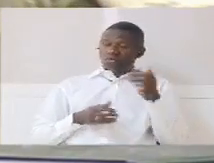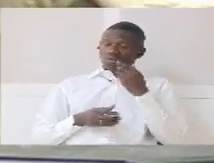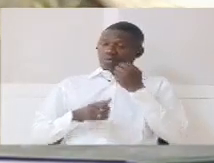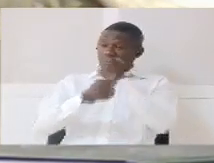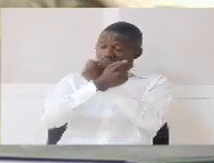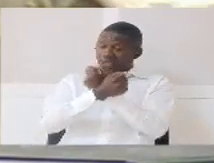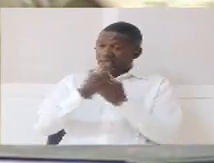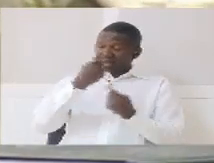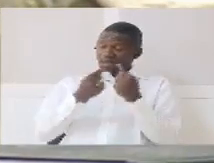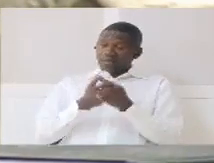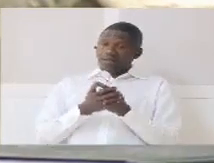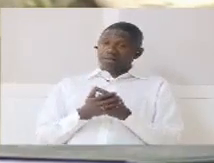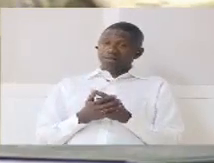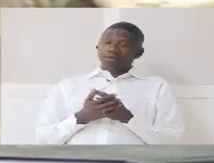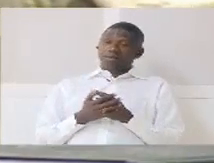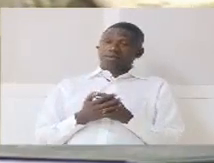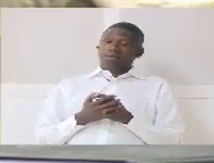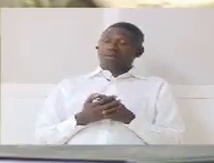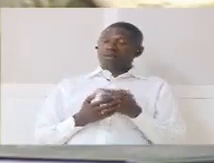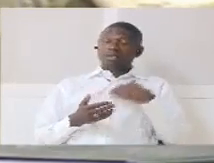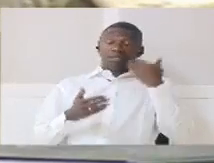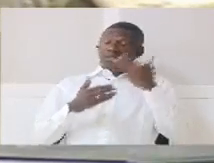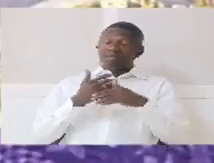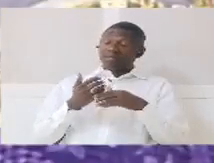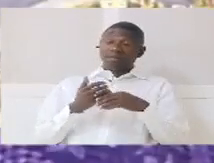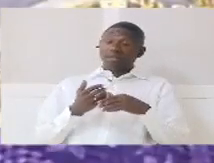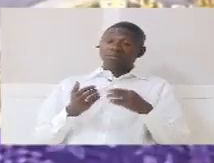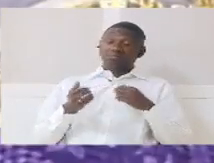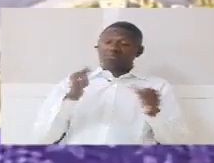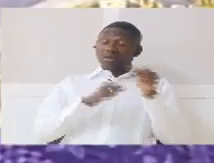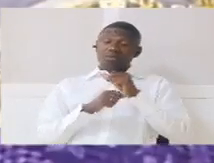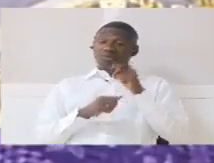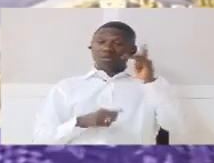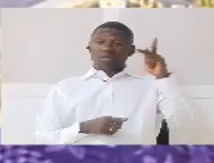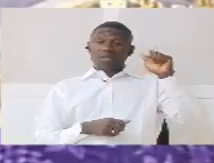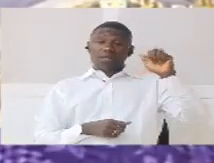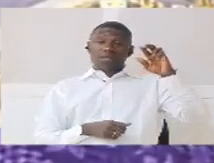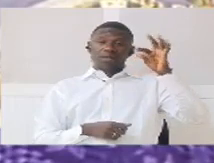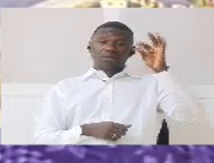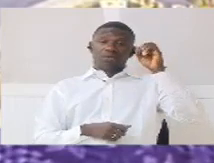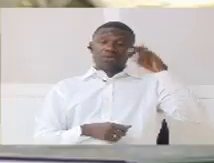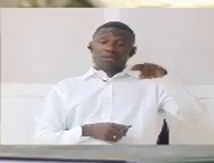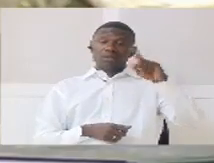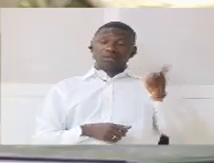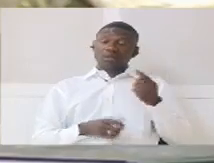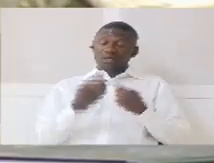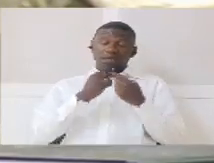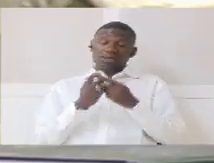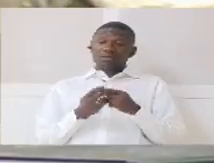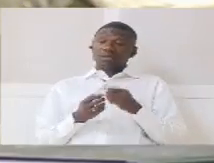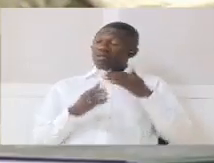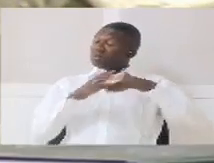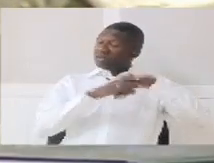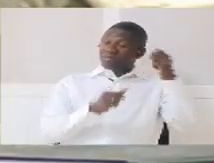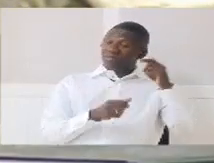again. So I think the banko nyame mawolo. I don't know how he left the country. Na man contact soto. Because we had no contact. O